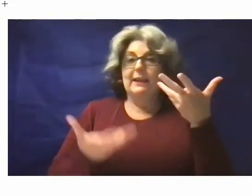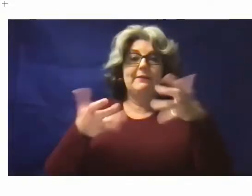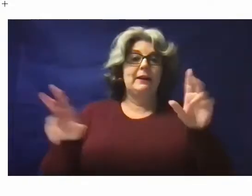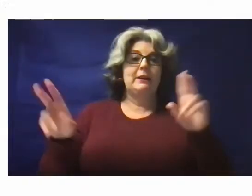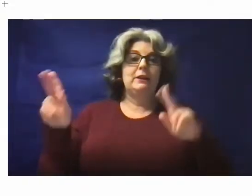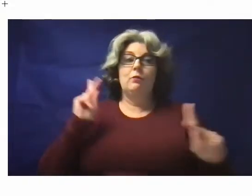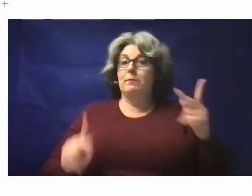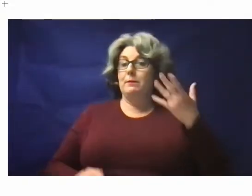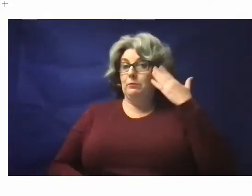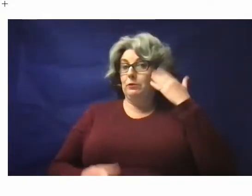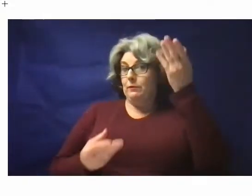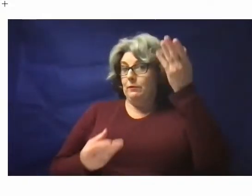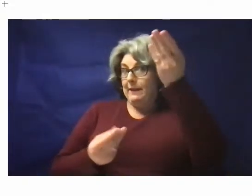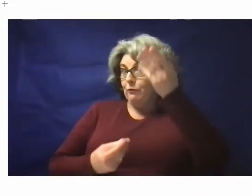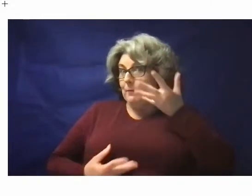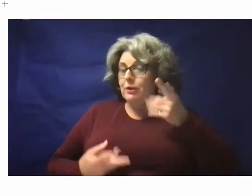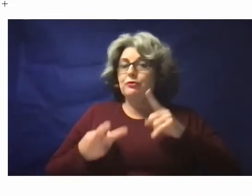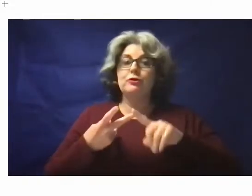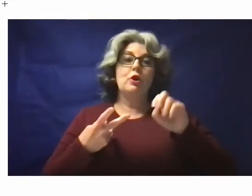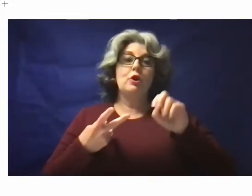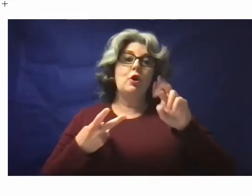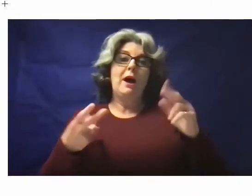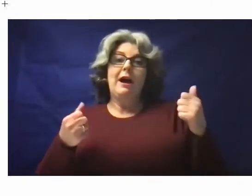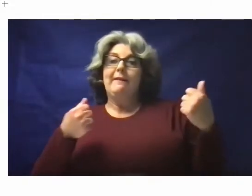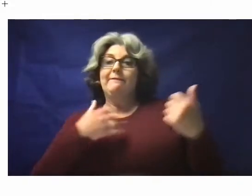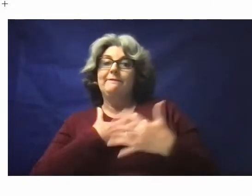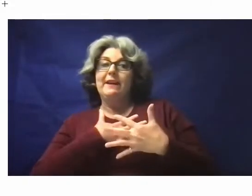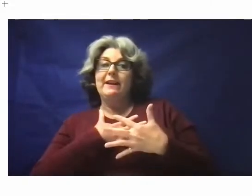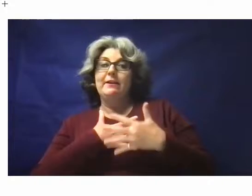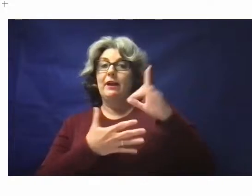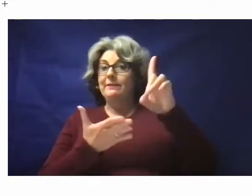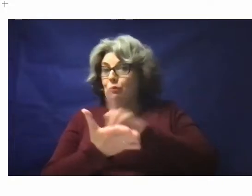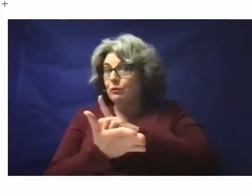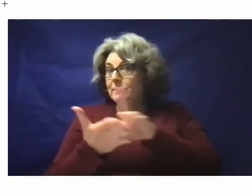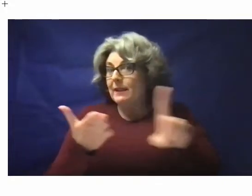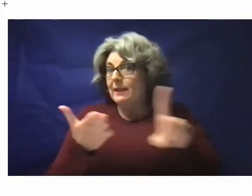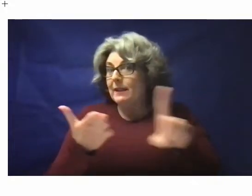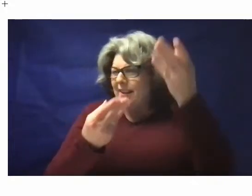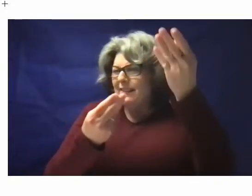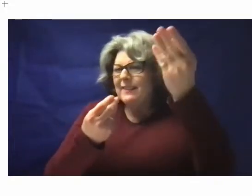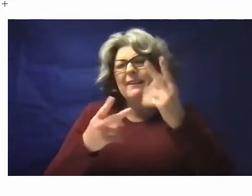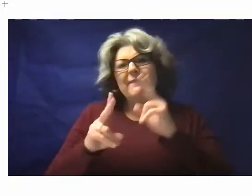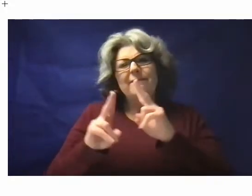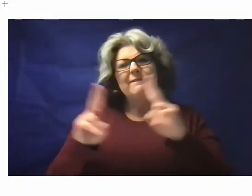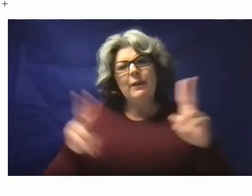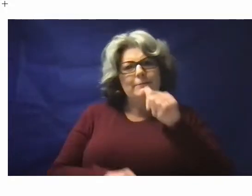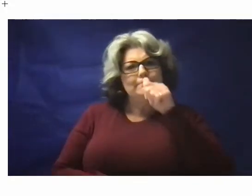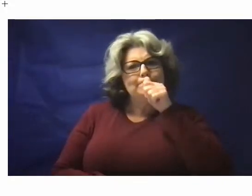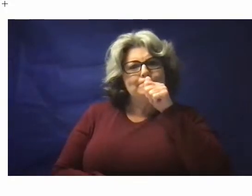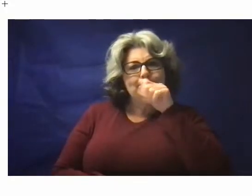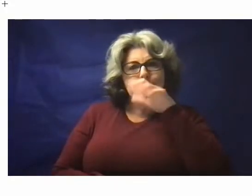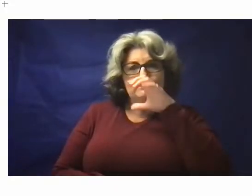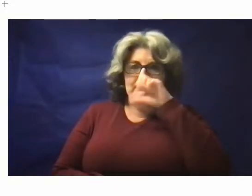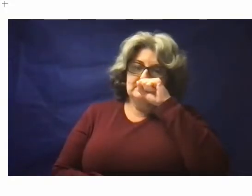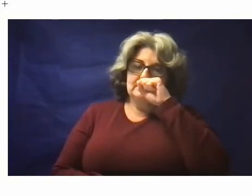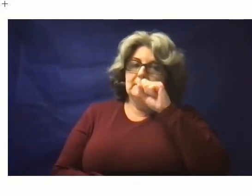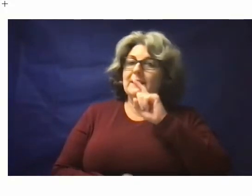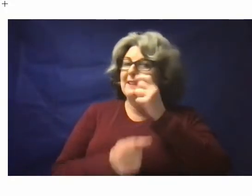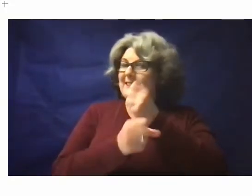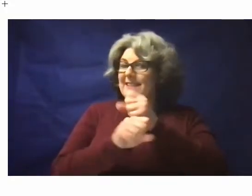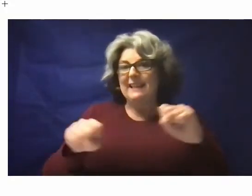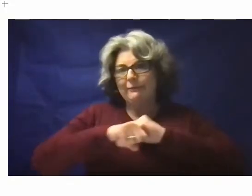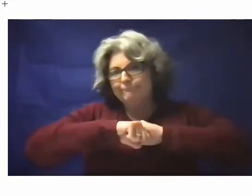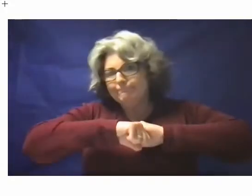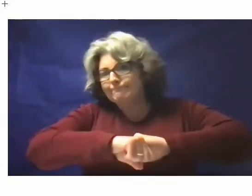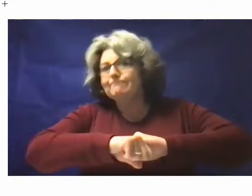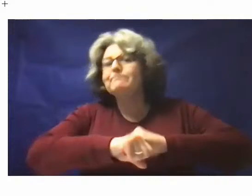information about me, or I have a fear of being discriminated against. The information is extremely confidential. It's like really safeguarded. Only